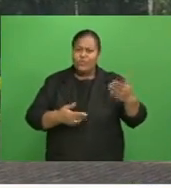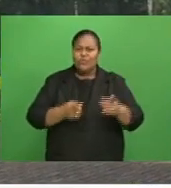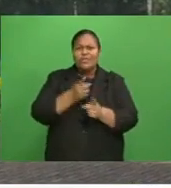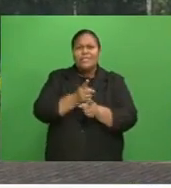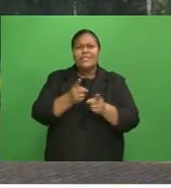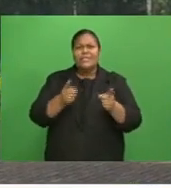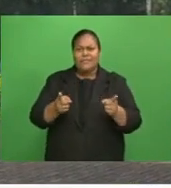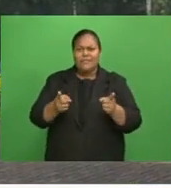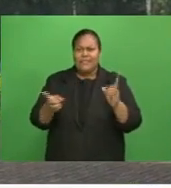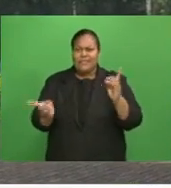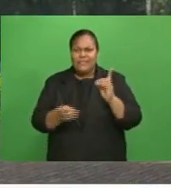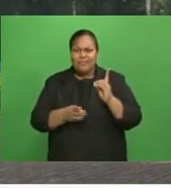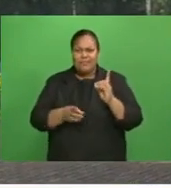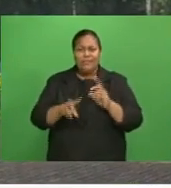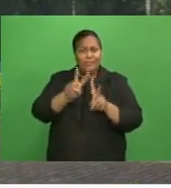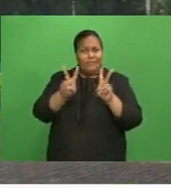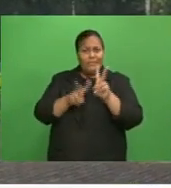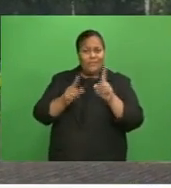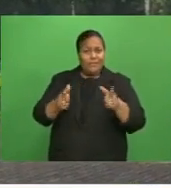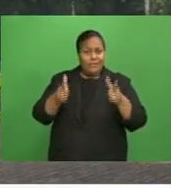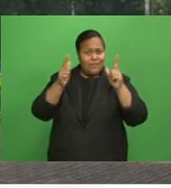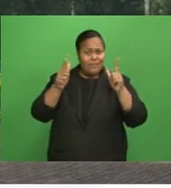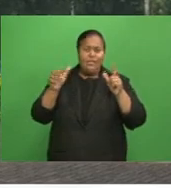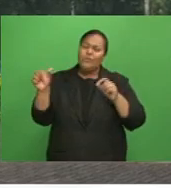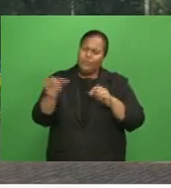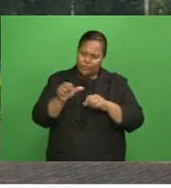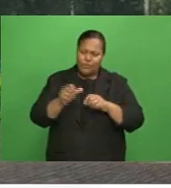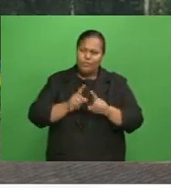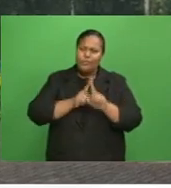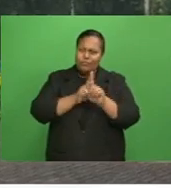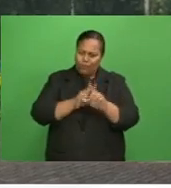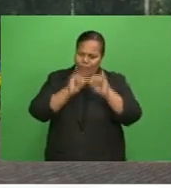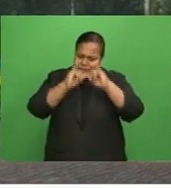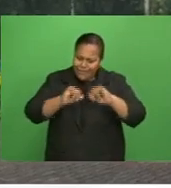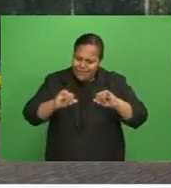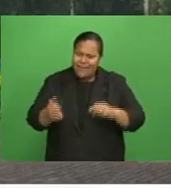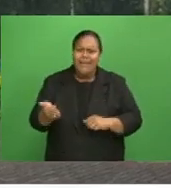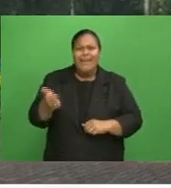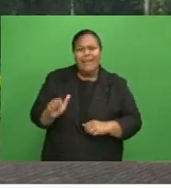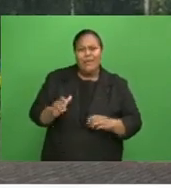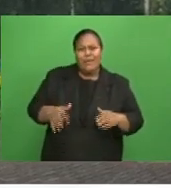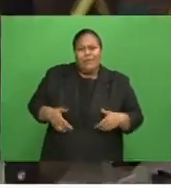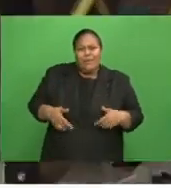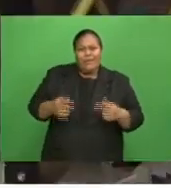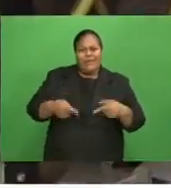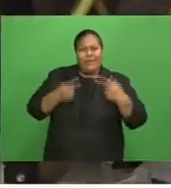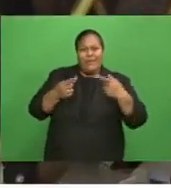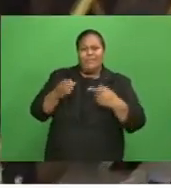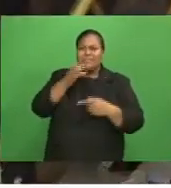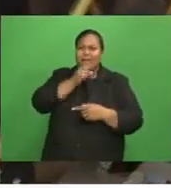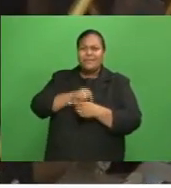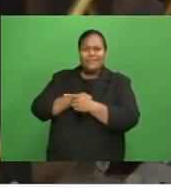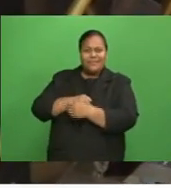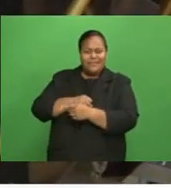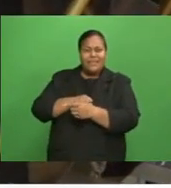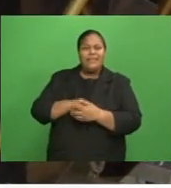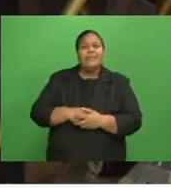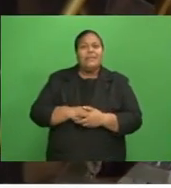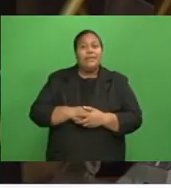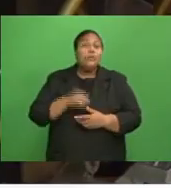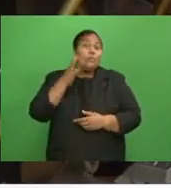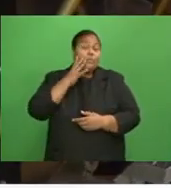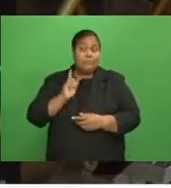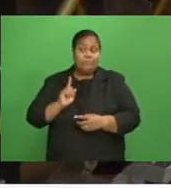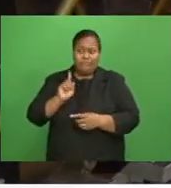discipline of the Vice-Chancellor be followed in investigating any allegations against Aluwalia. When approached after the meeting, Minister